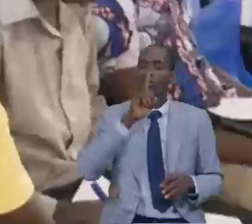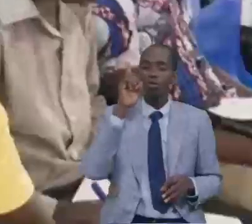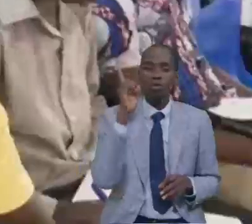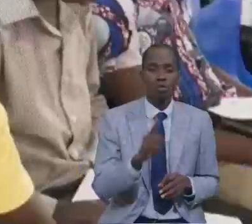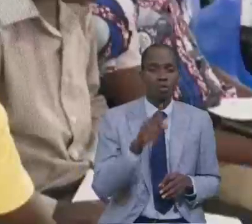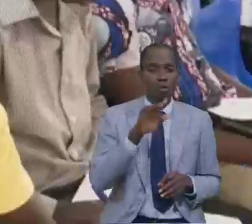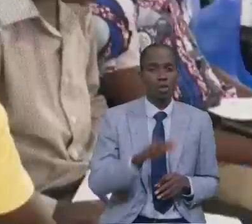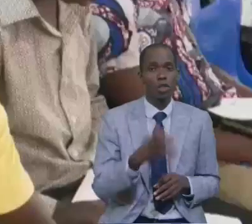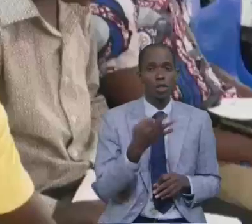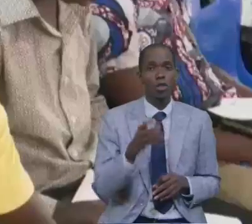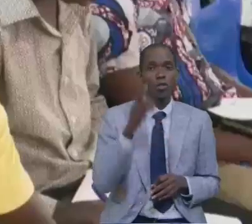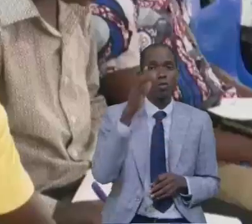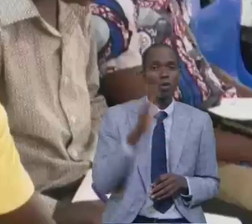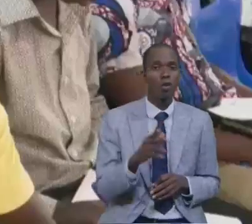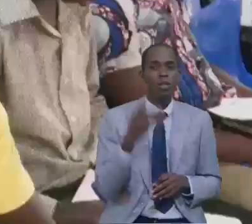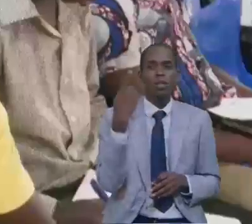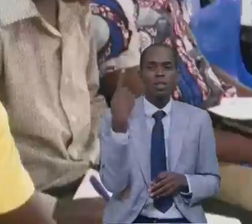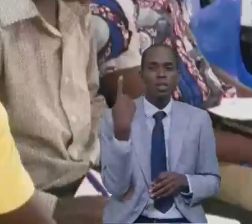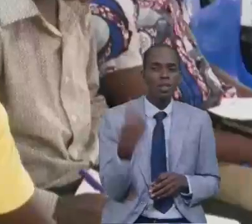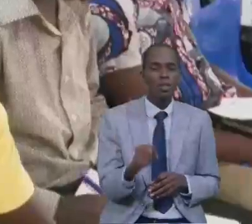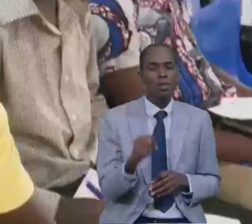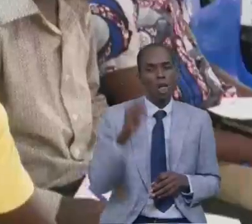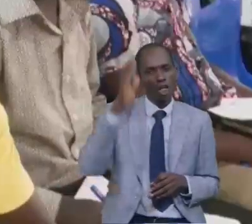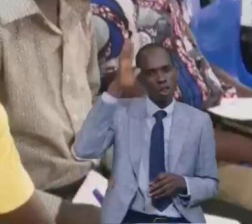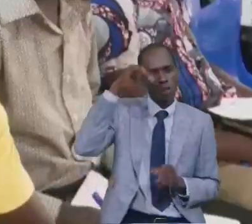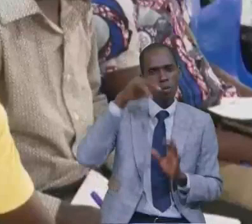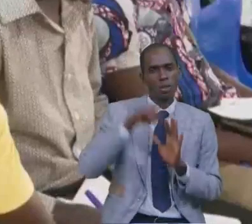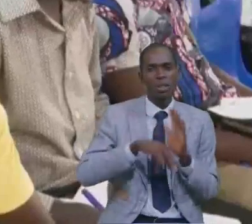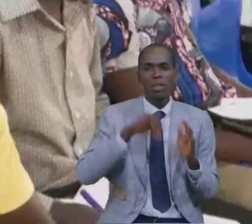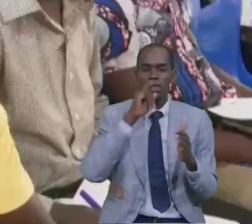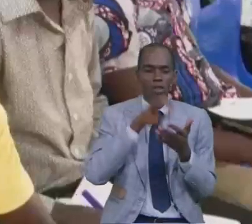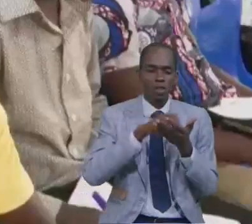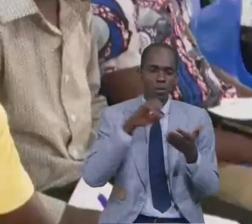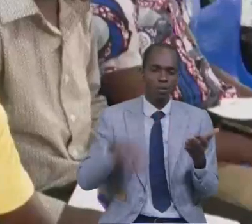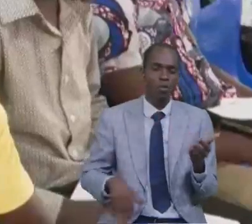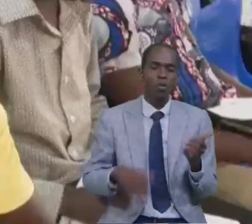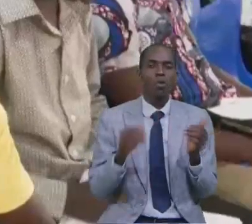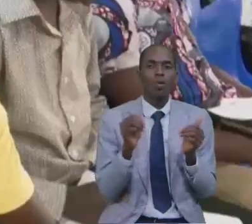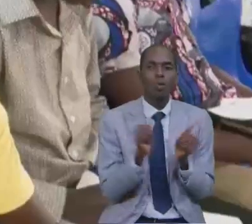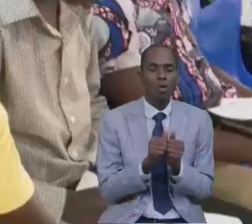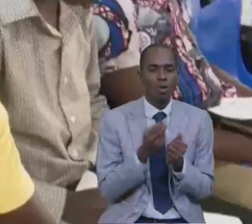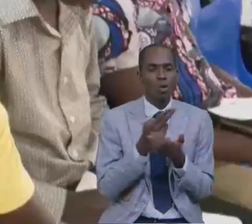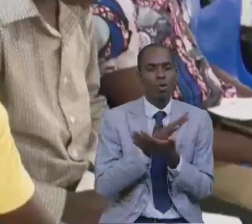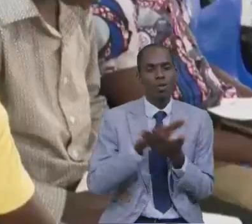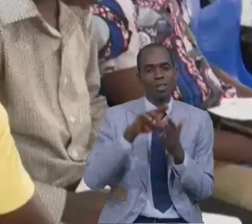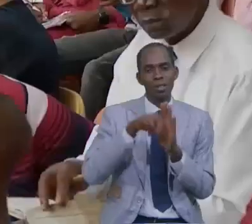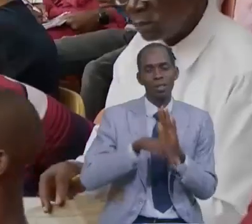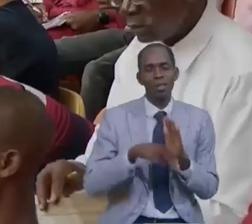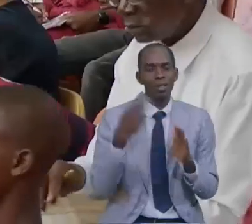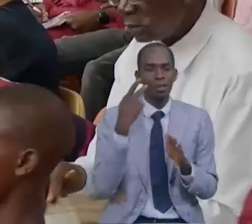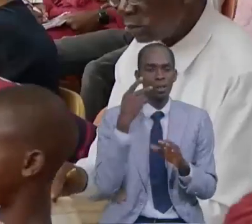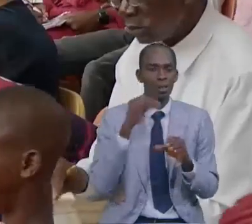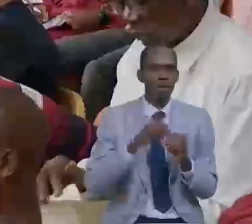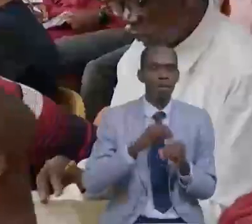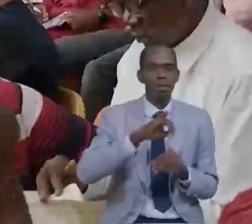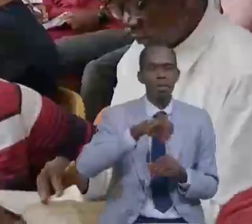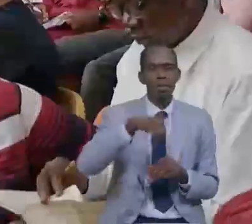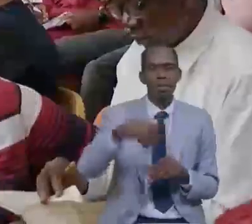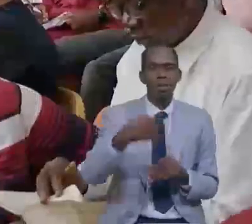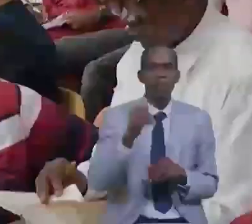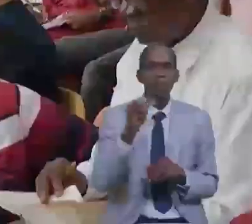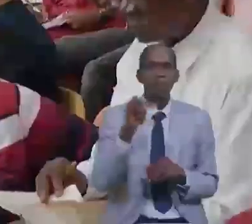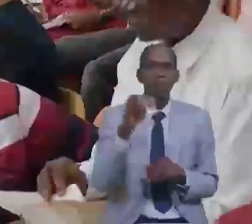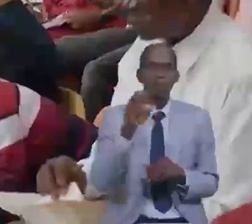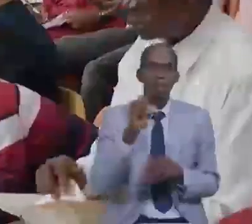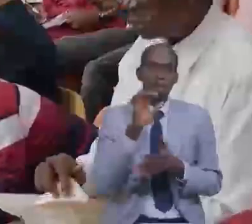1, we're reading from verse 18. In James chapter 1, verse 18, of his own will begat ye